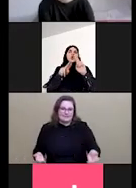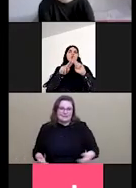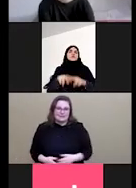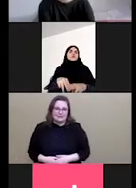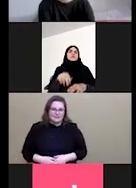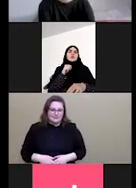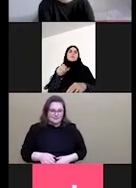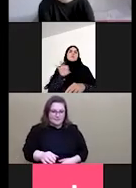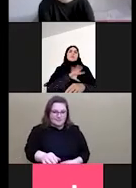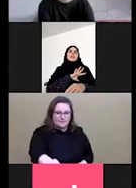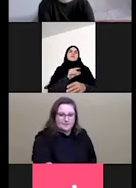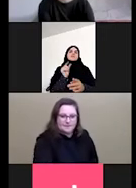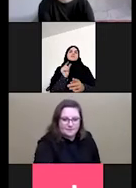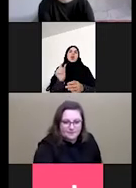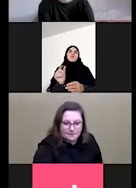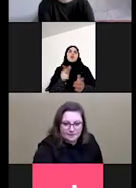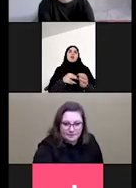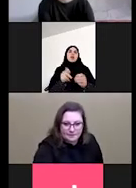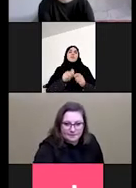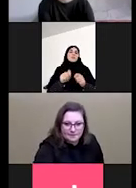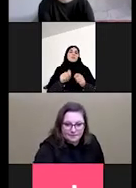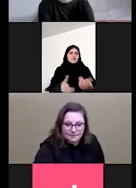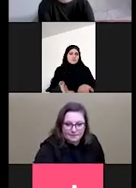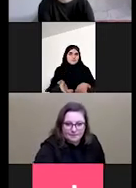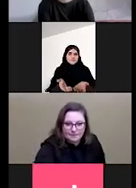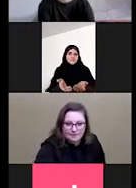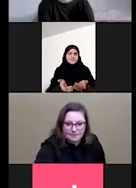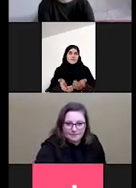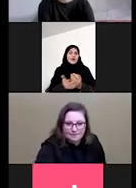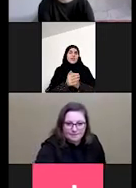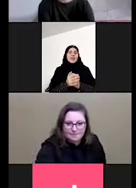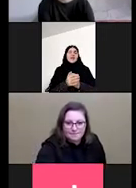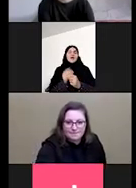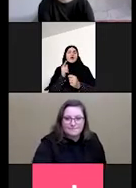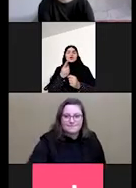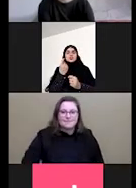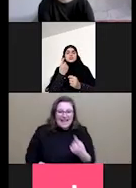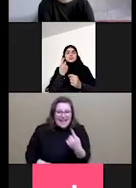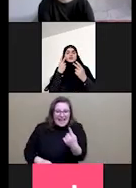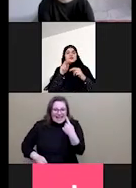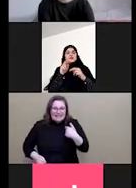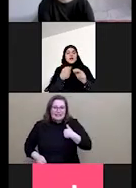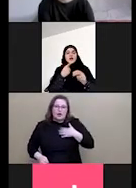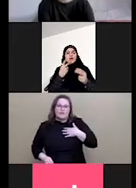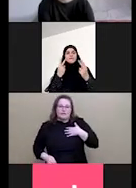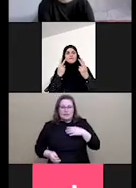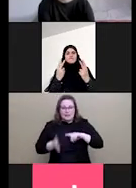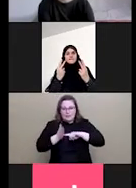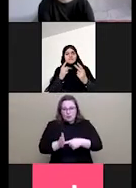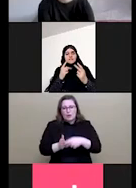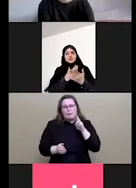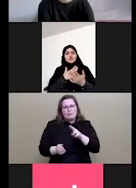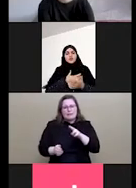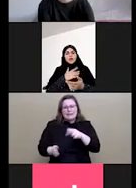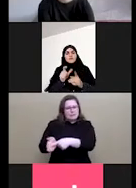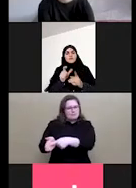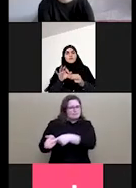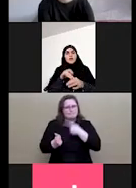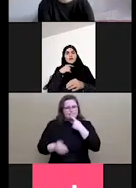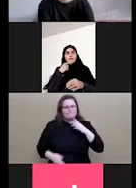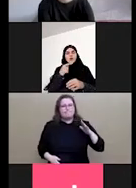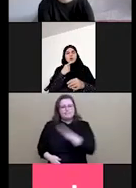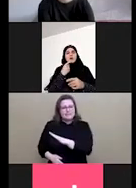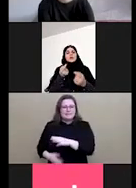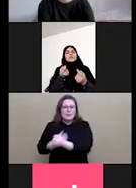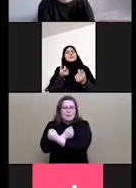Another issue that is very important that I need to bring up, which is very, very specific to Bosnia and Herzegovina, it is, I don't